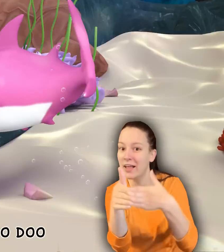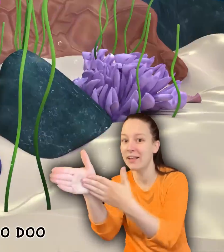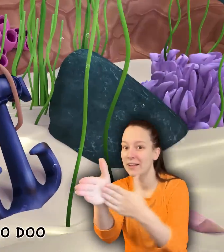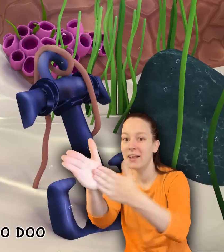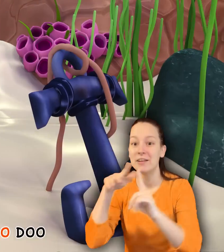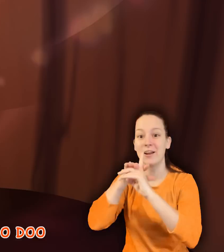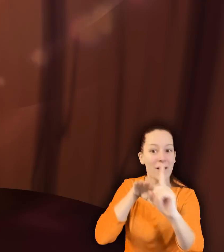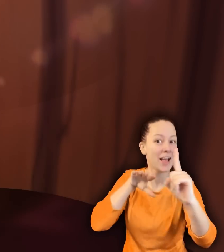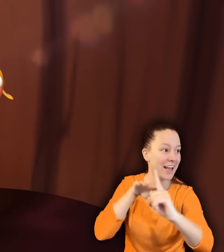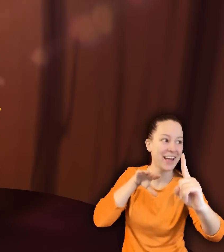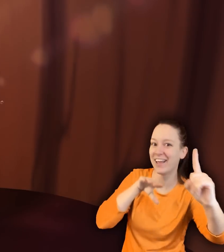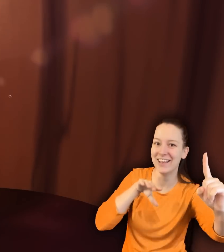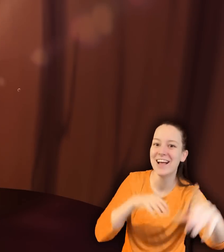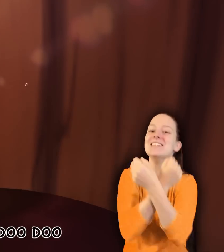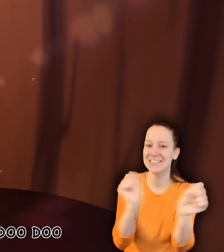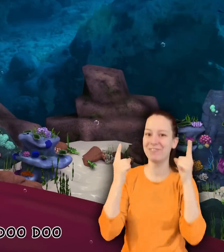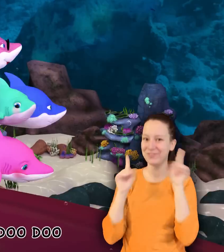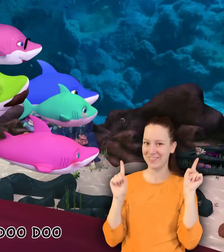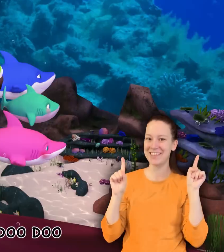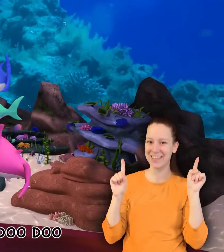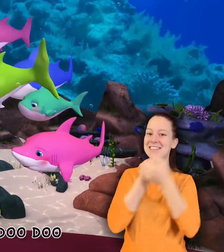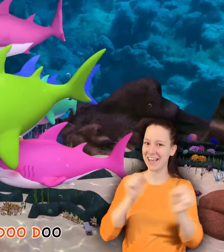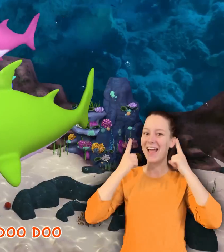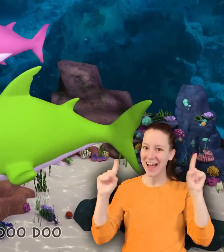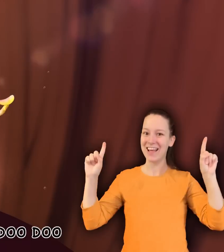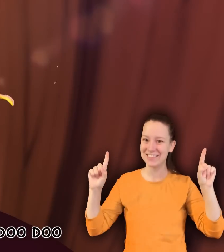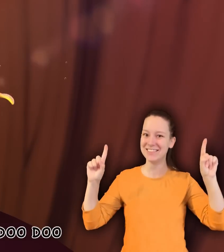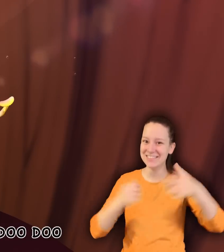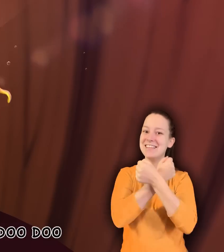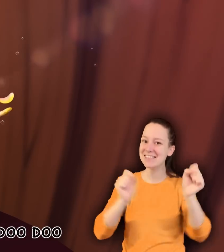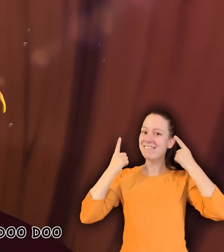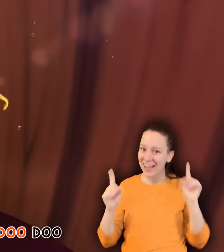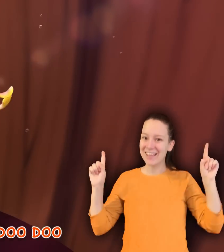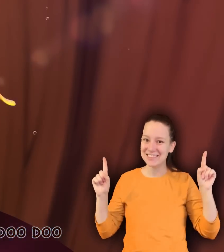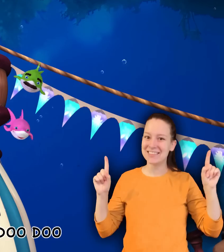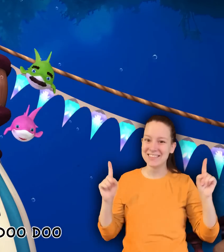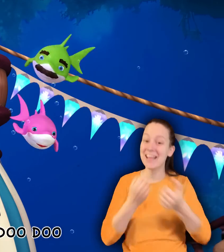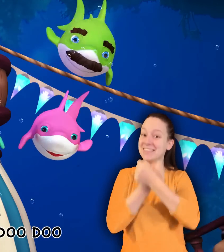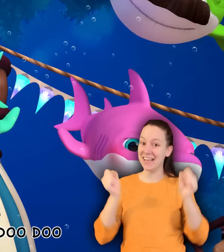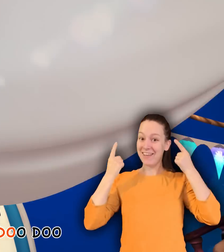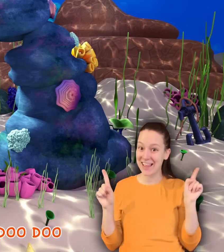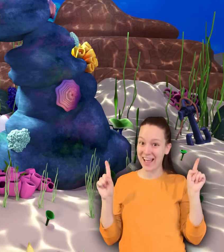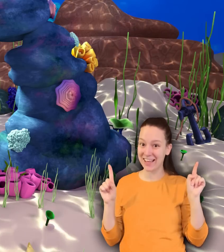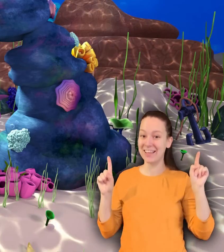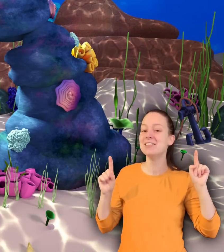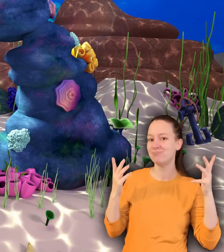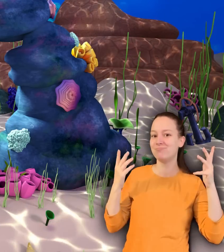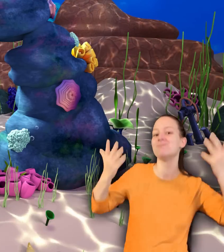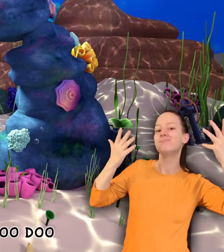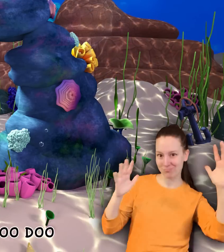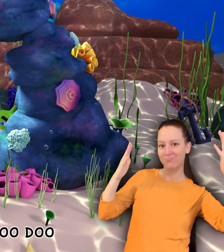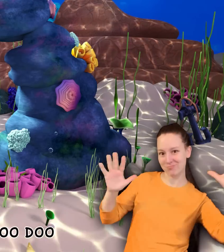away run away save at safe at safe at save at last